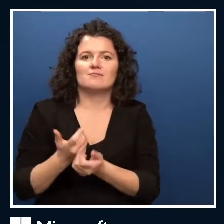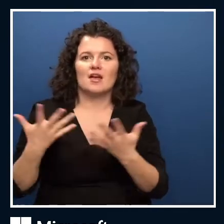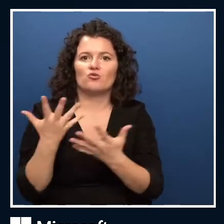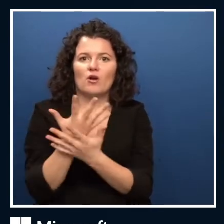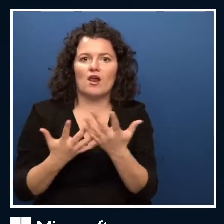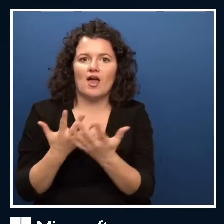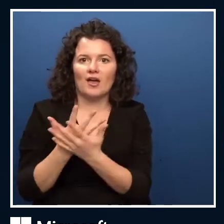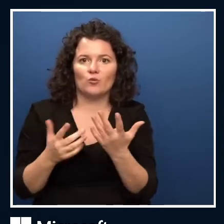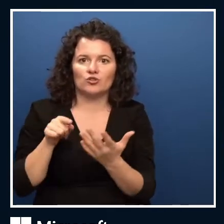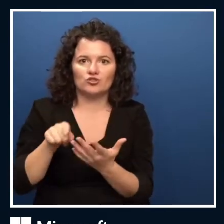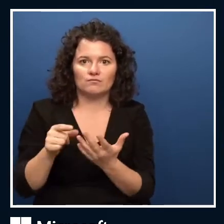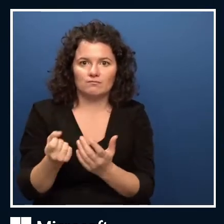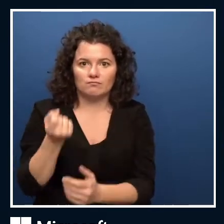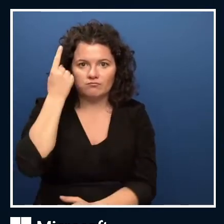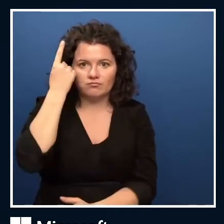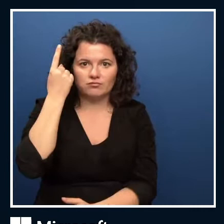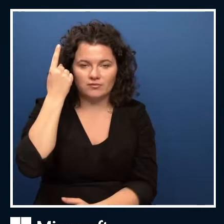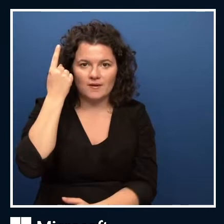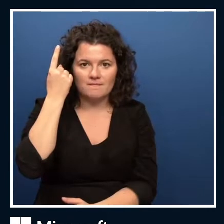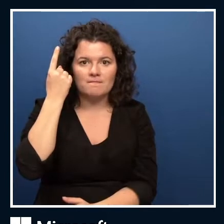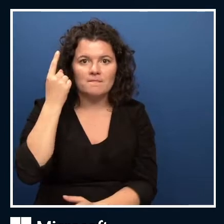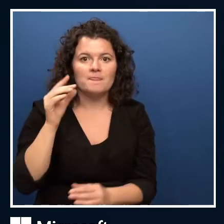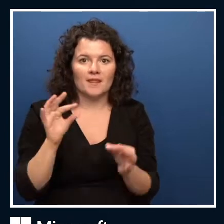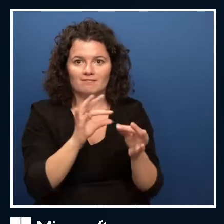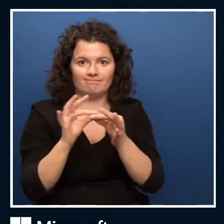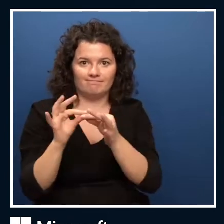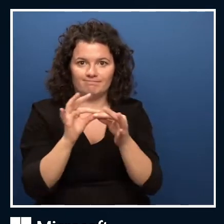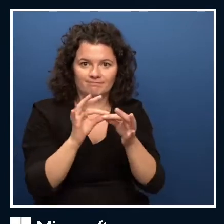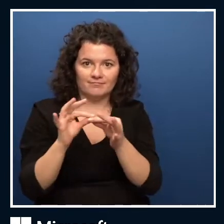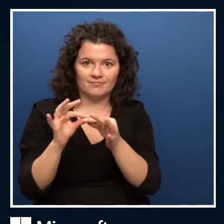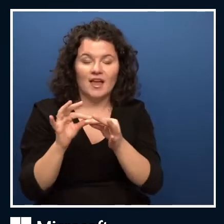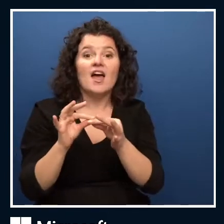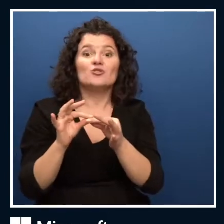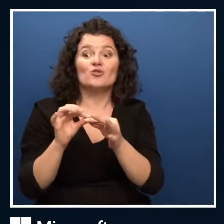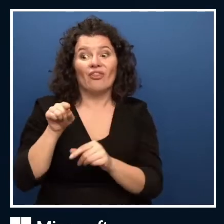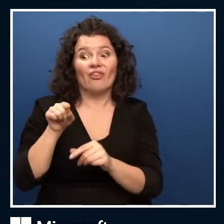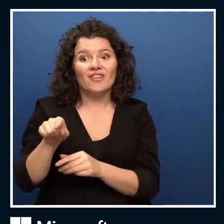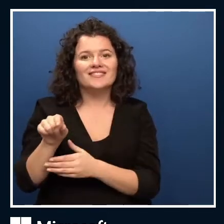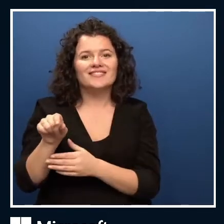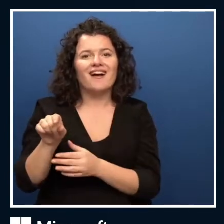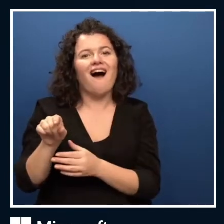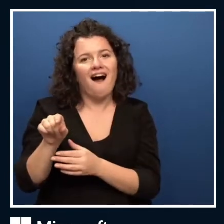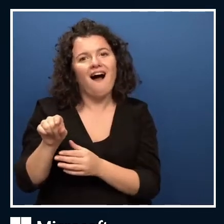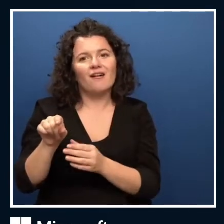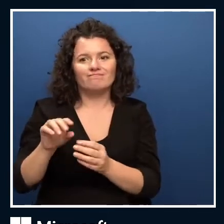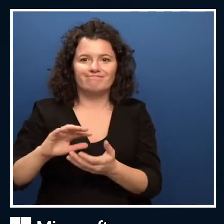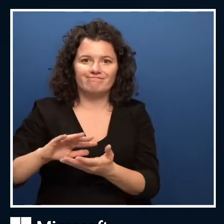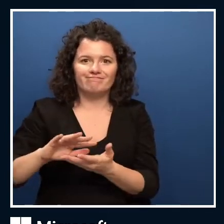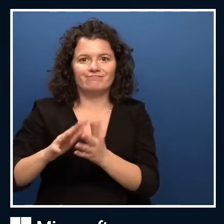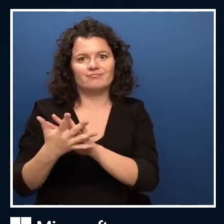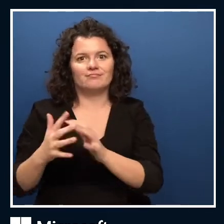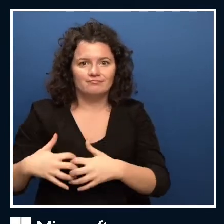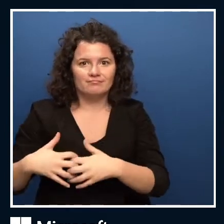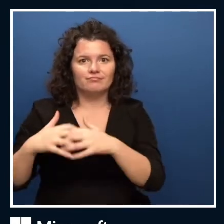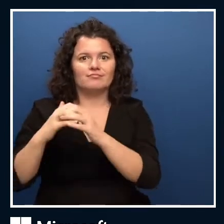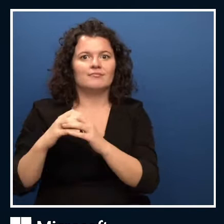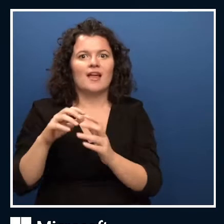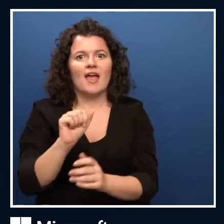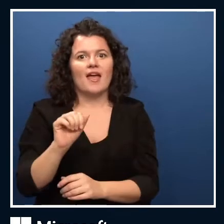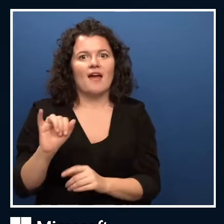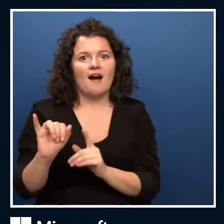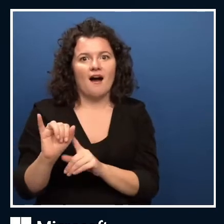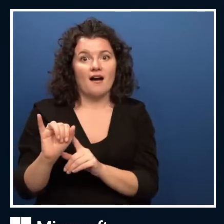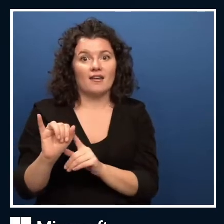a special type of AI assistant, like a personal AI assistant, which can live in